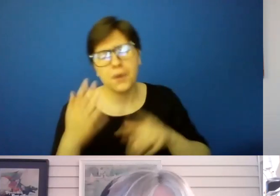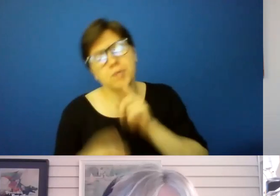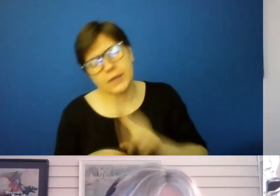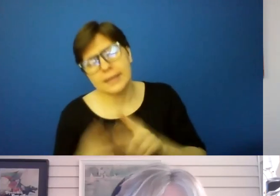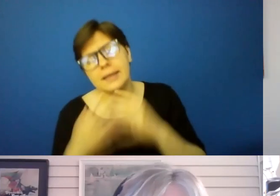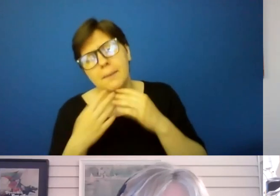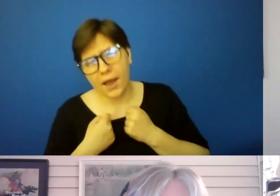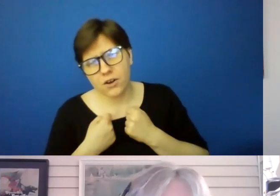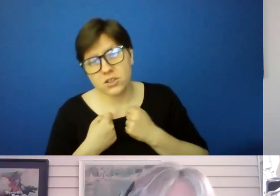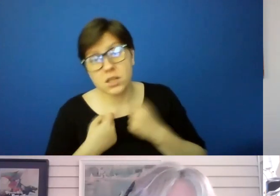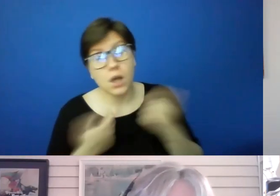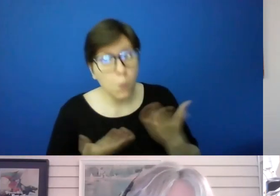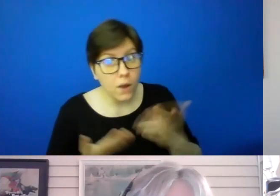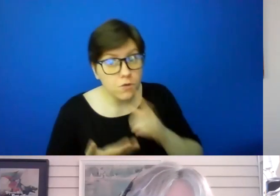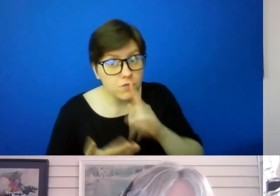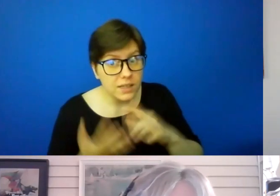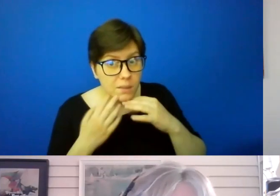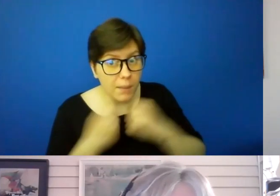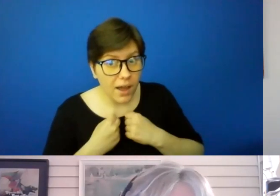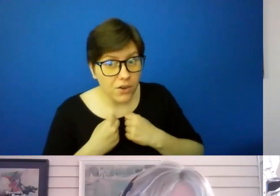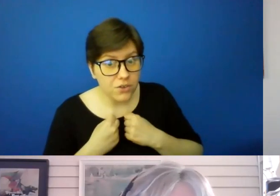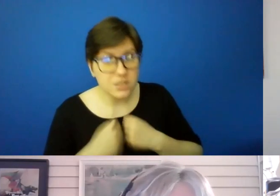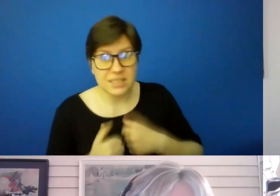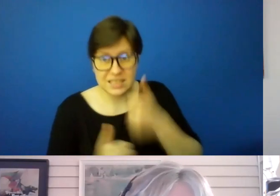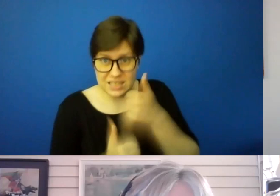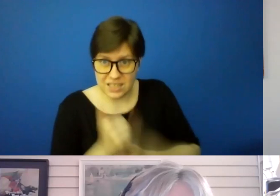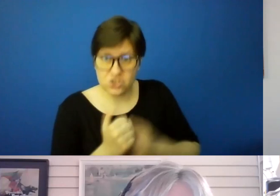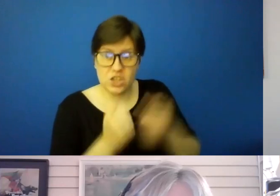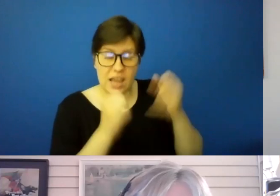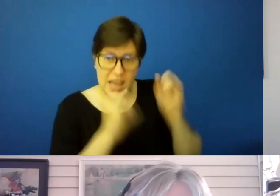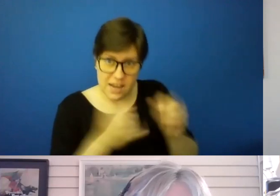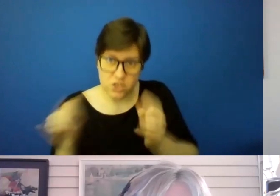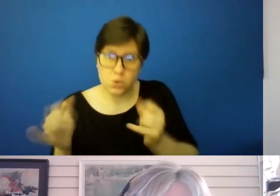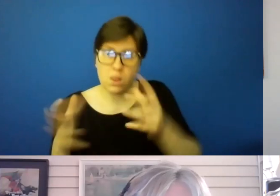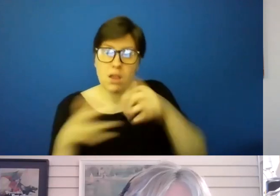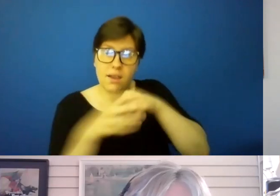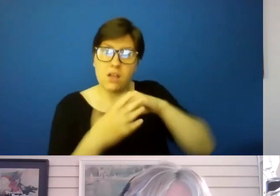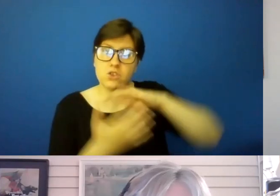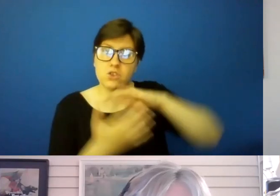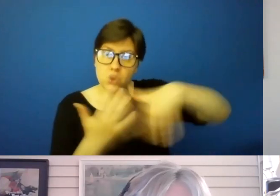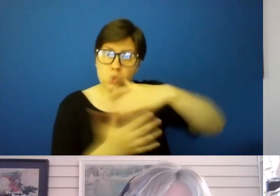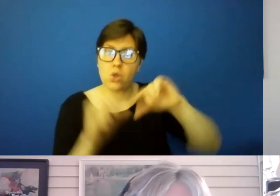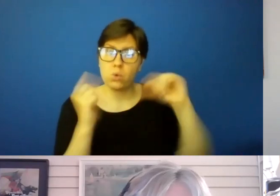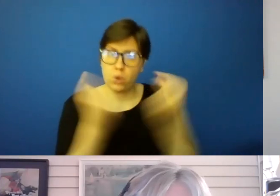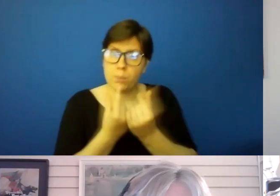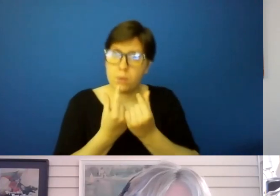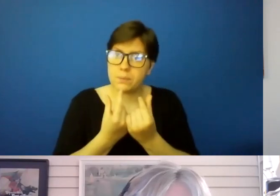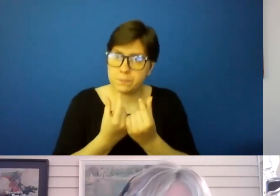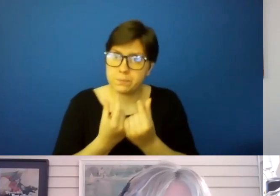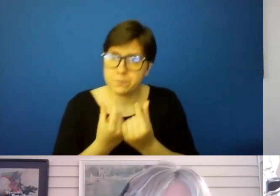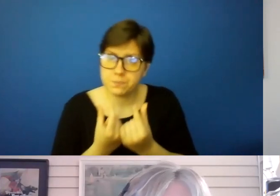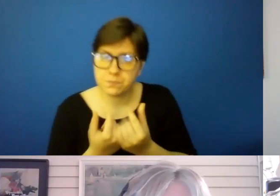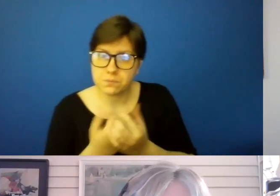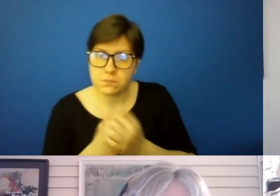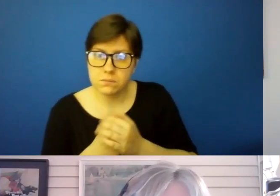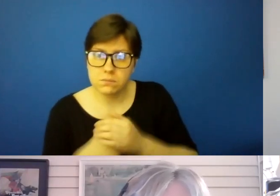really matters is each individual in the social grouping they're in,